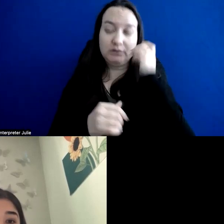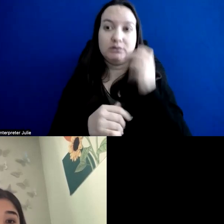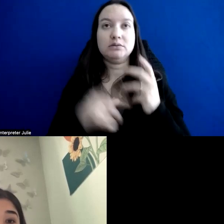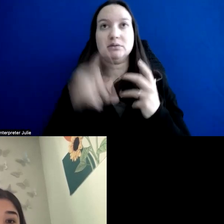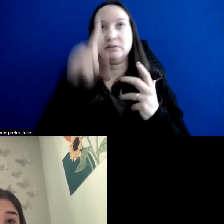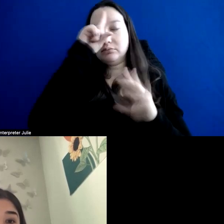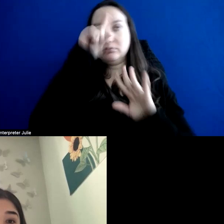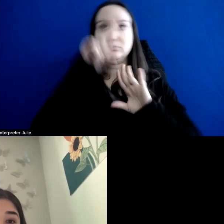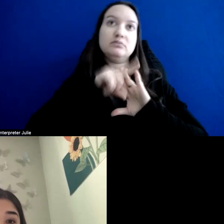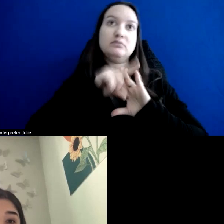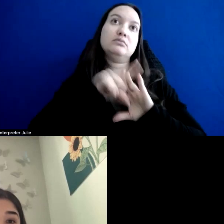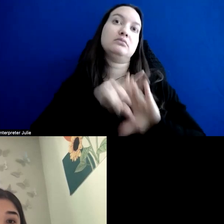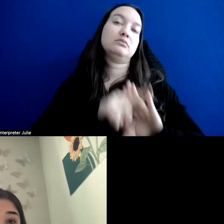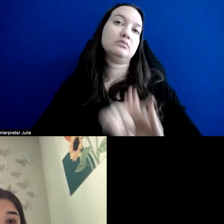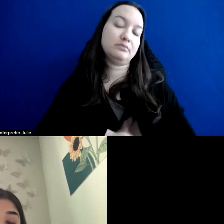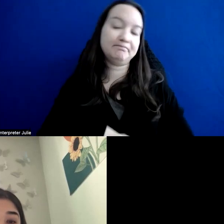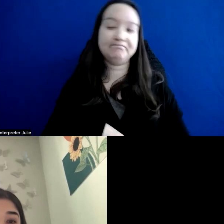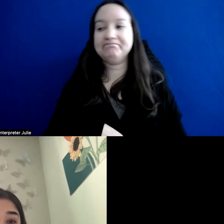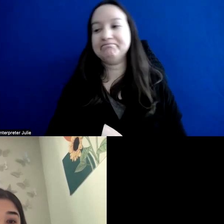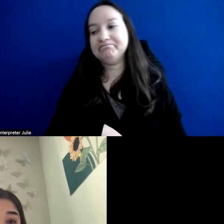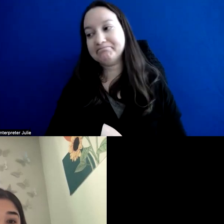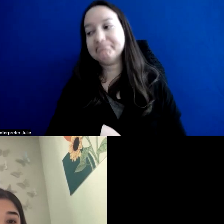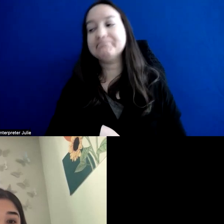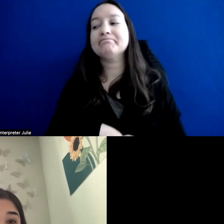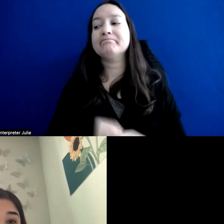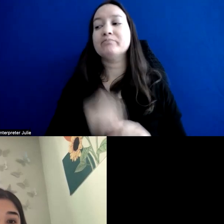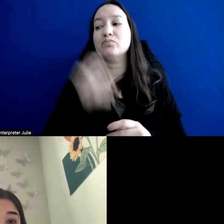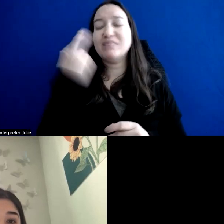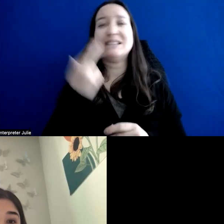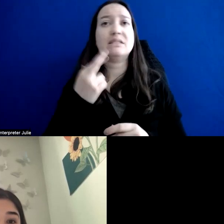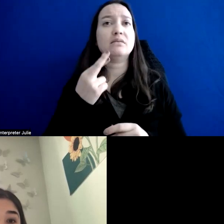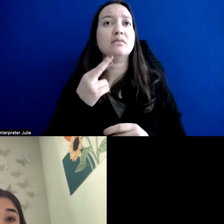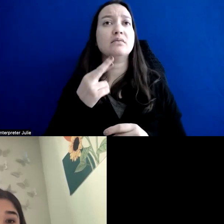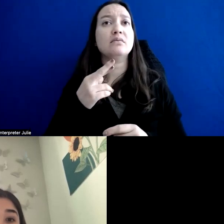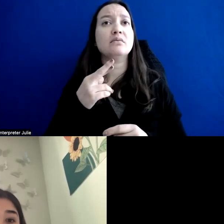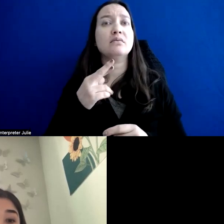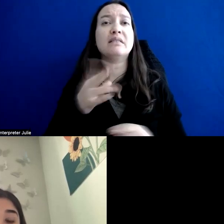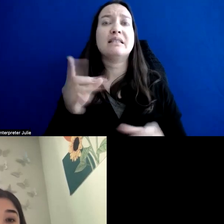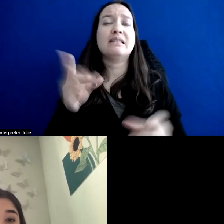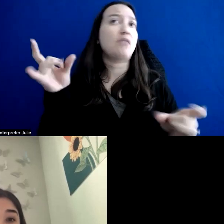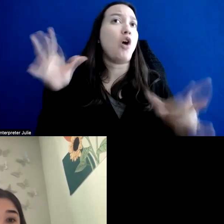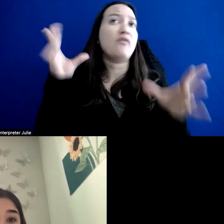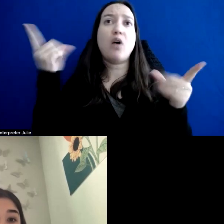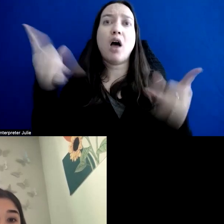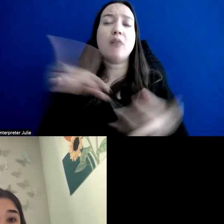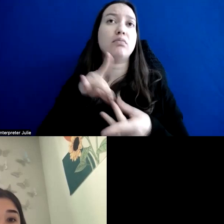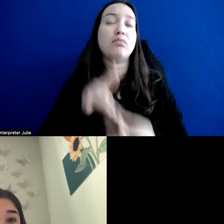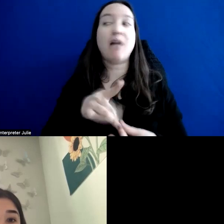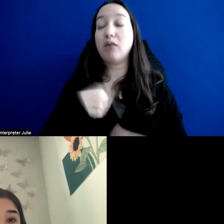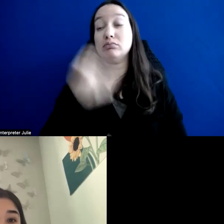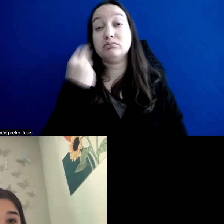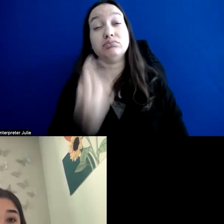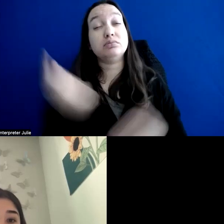cynical, and because of the attendant scandal that goes with it now. For example, I can give you